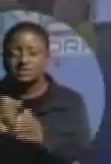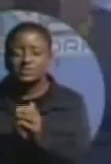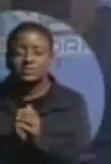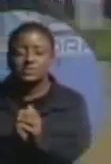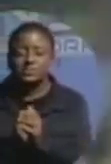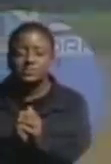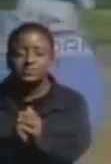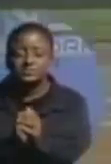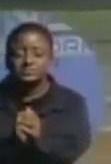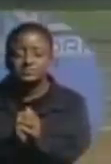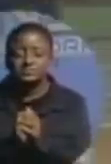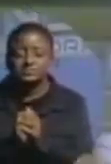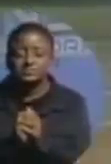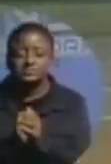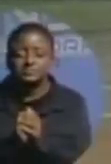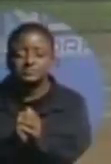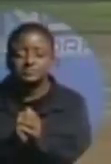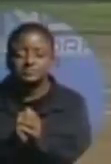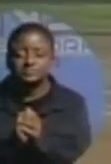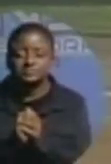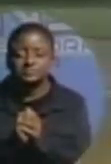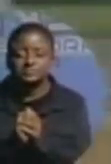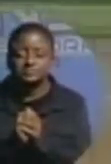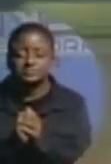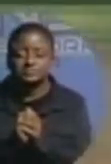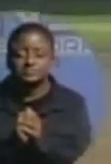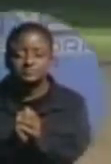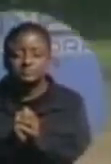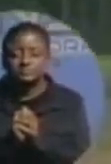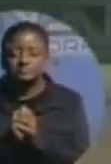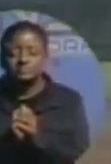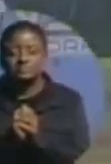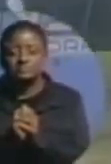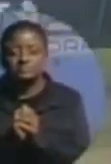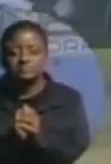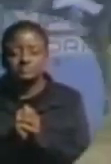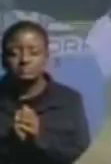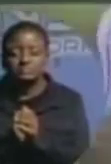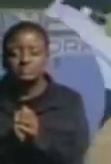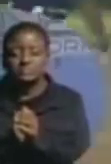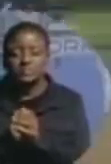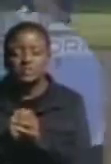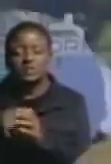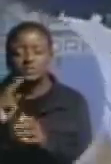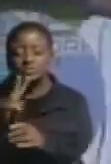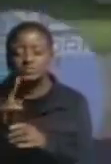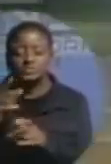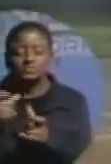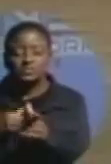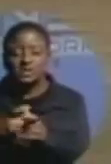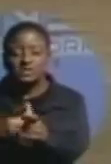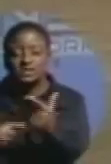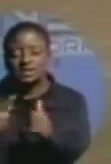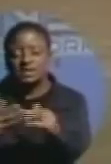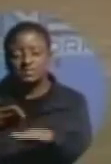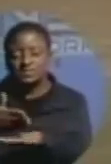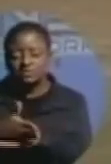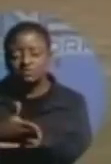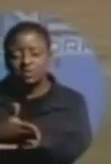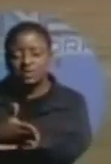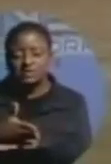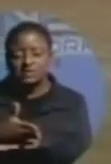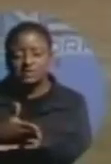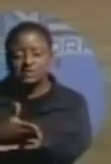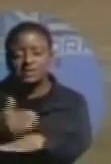says? Welcome to the game, buddy. A slap to right field, and two runners would come across. Next